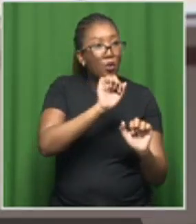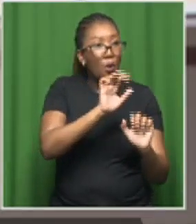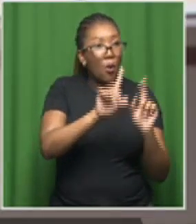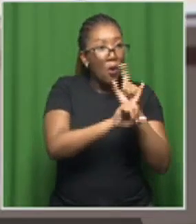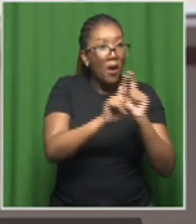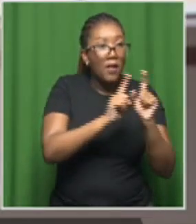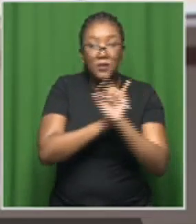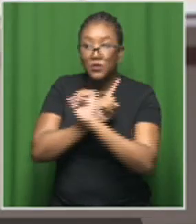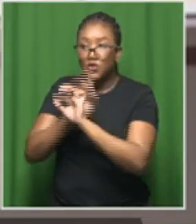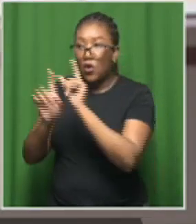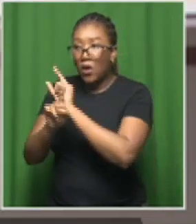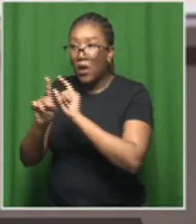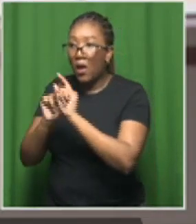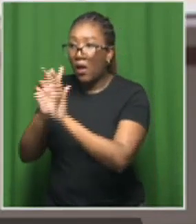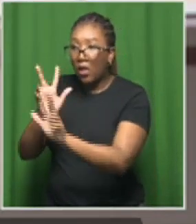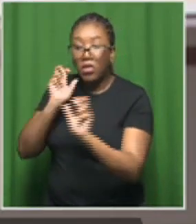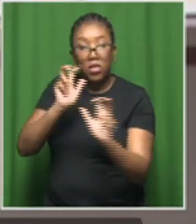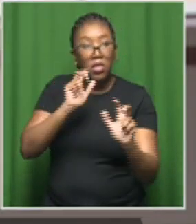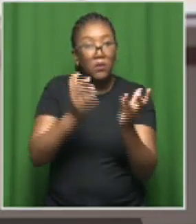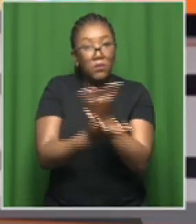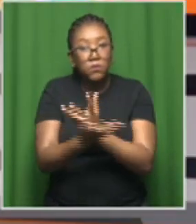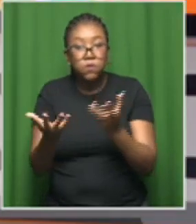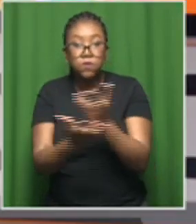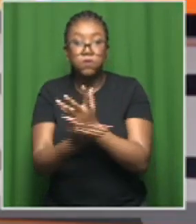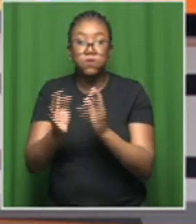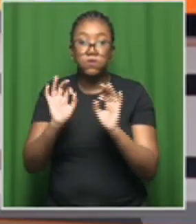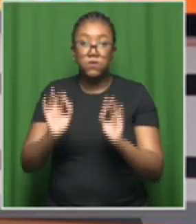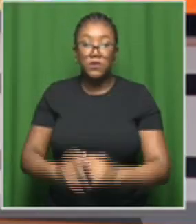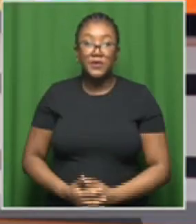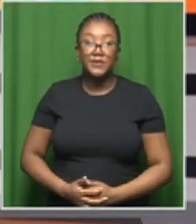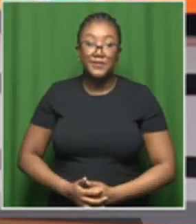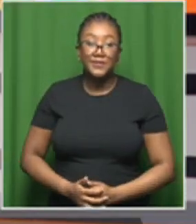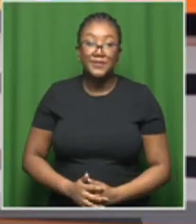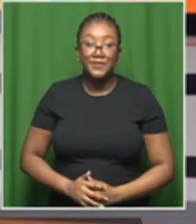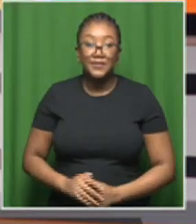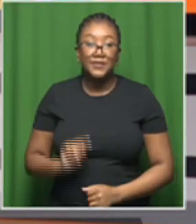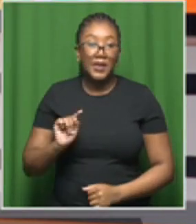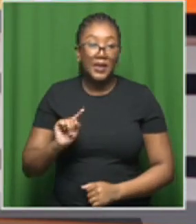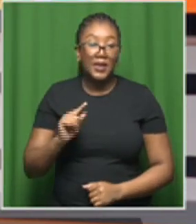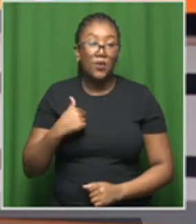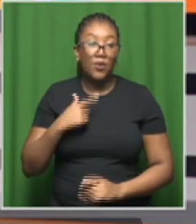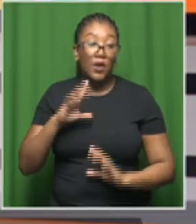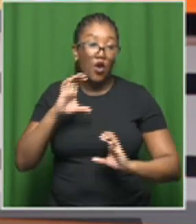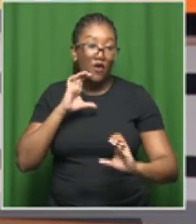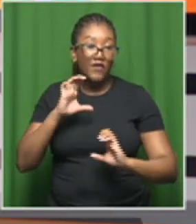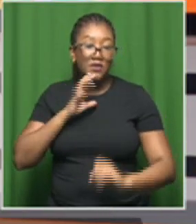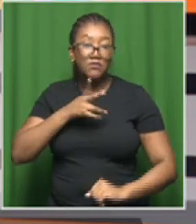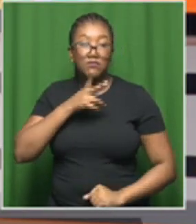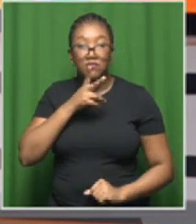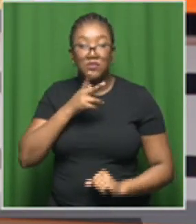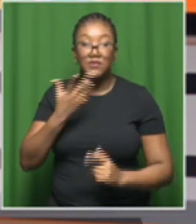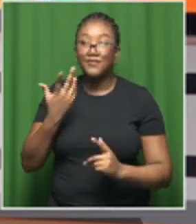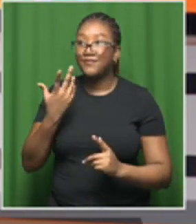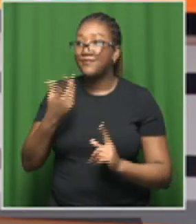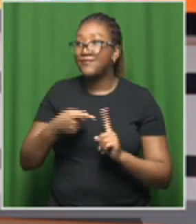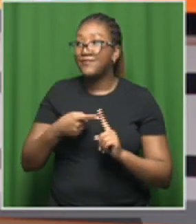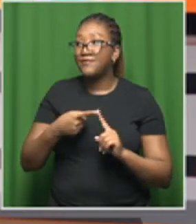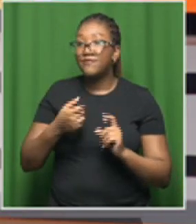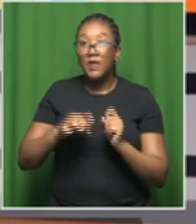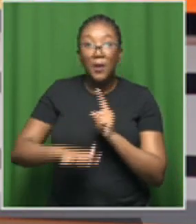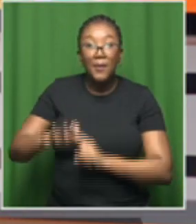Africa especially has undergone. Right. You know, we may have so many different conversations, at different locations. I